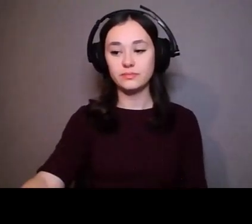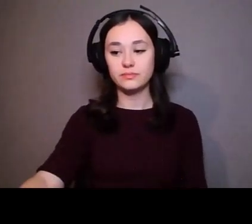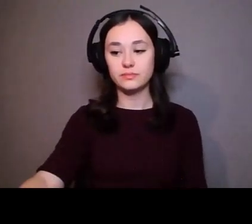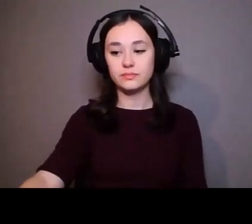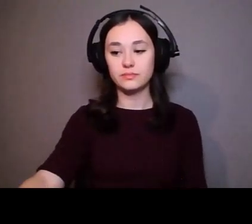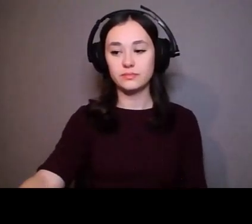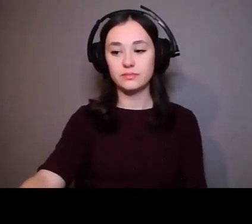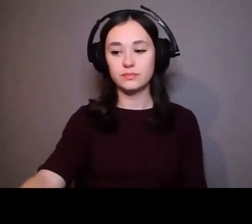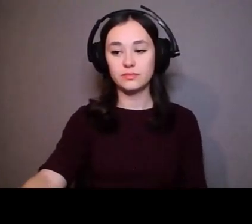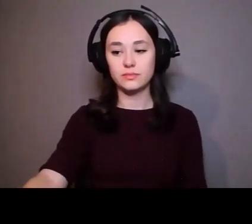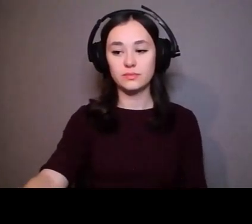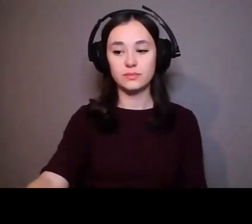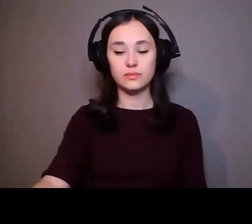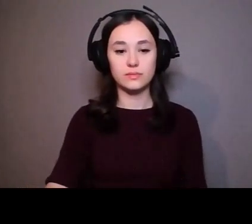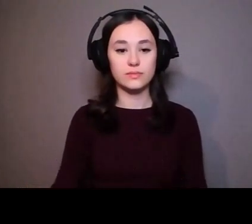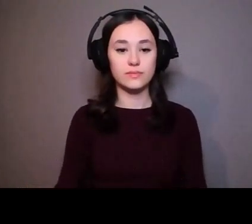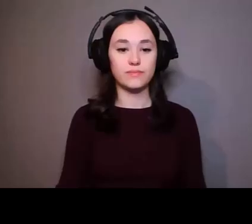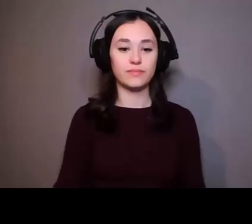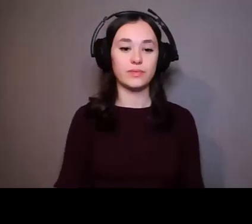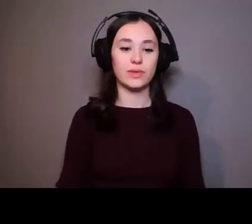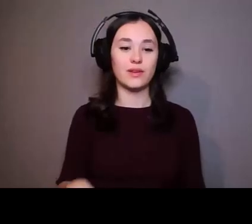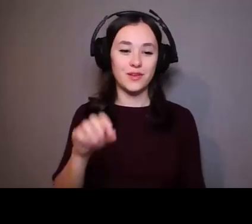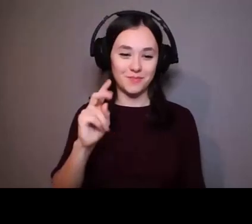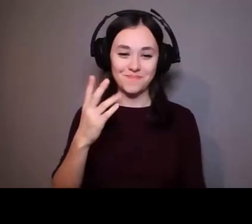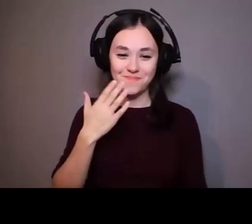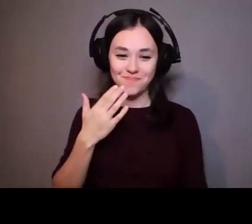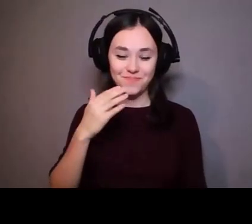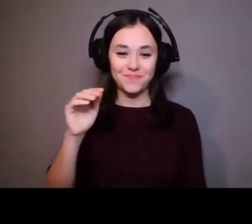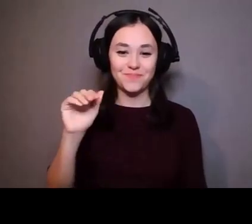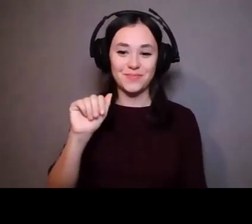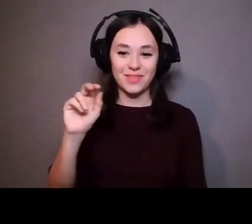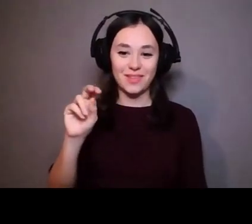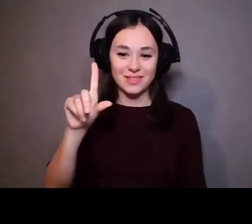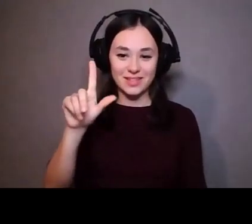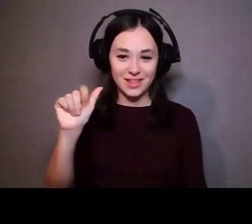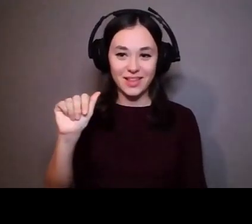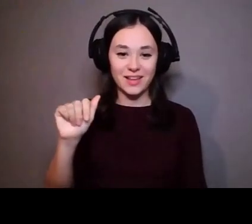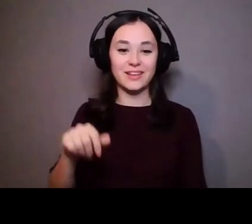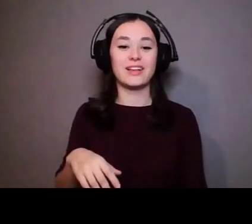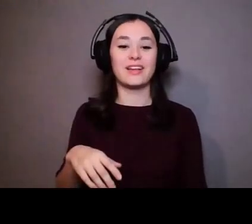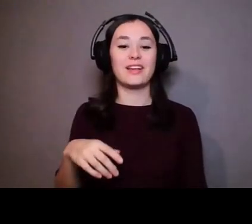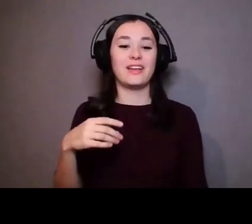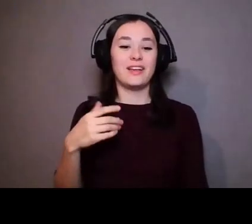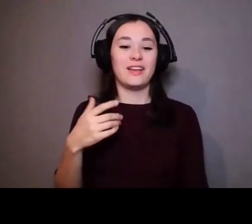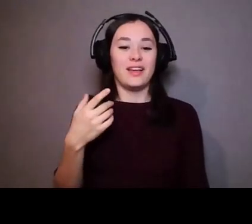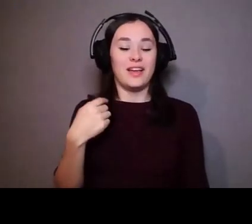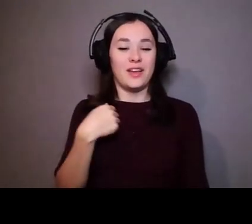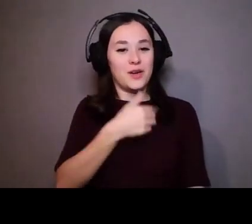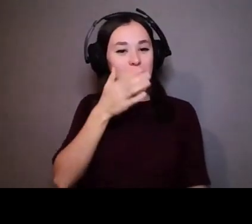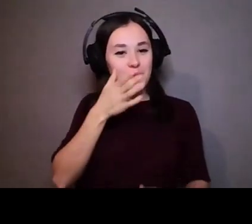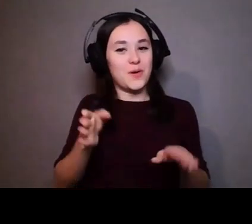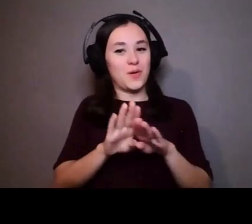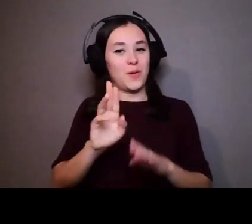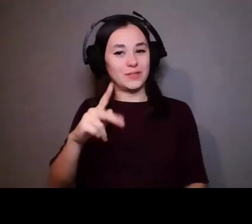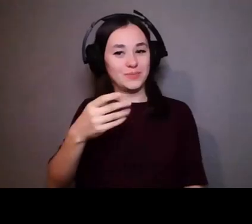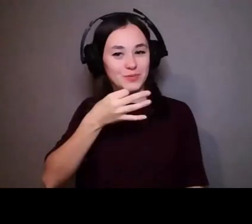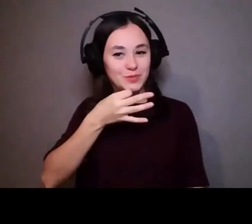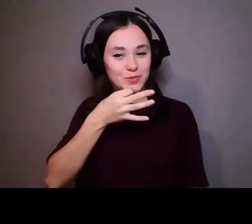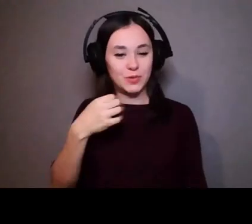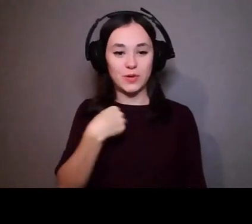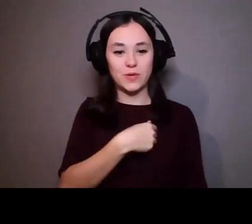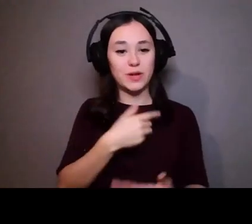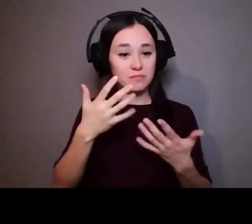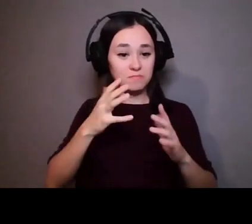up. I appreciate all of the questions. We've captured every question that was submitted, and that will be incorporated